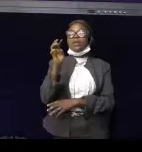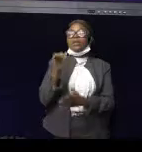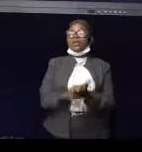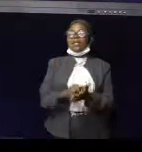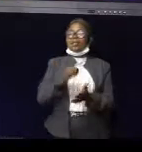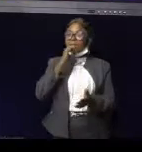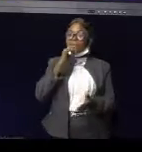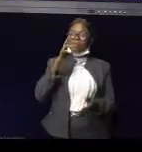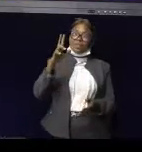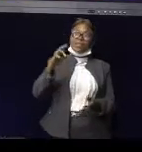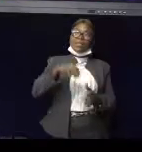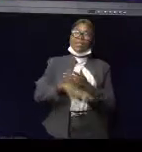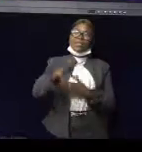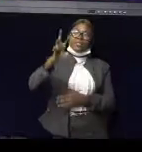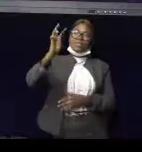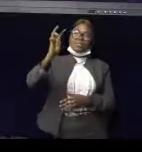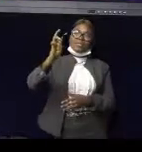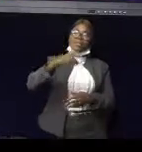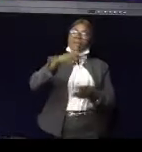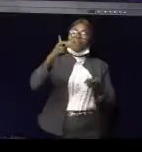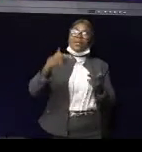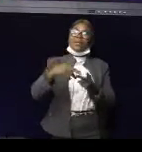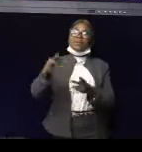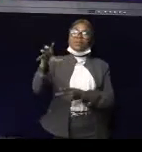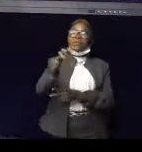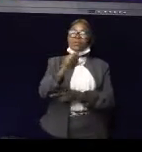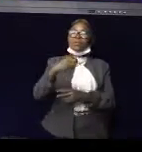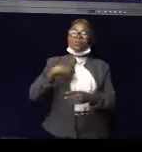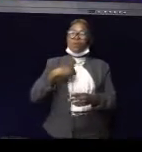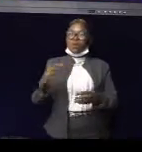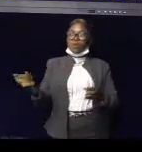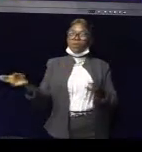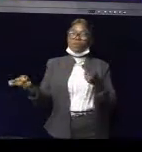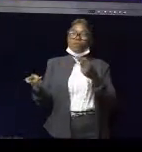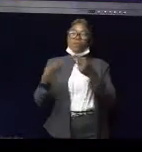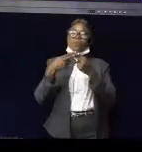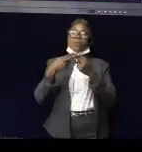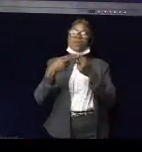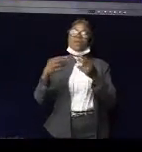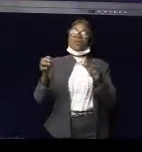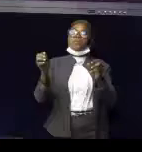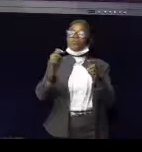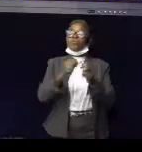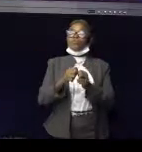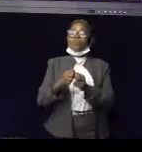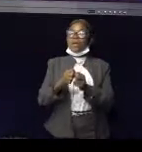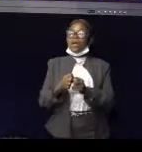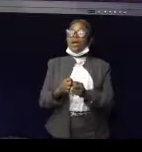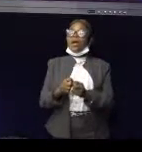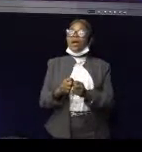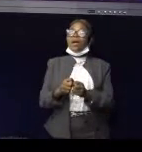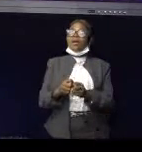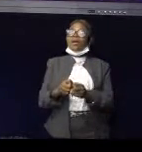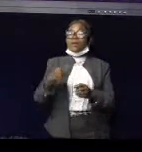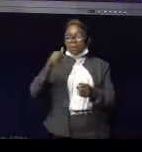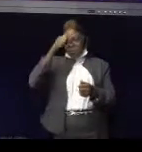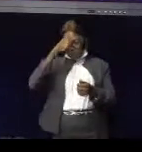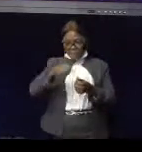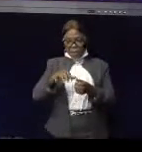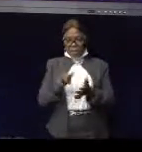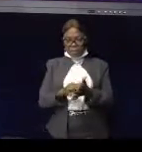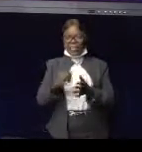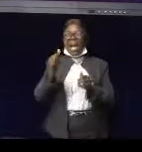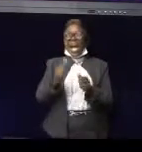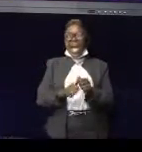is 3 in 6 places. So we're multiplying 3 by 6 to get that 18. But remember that the